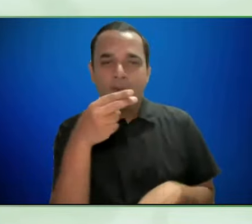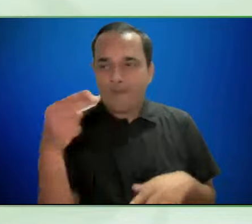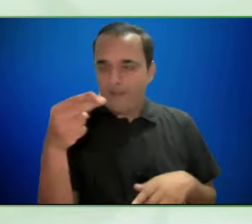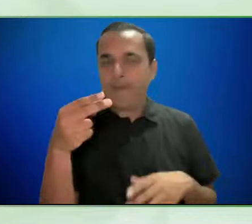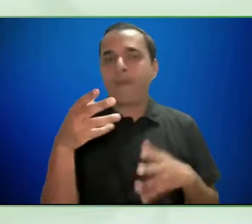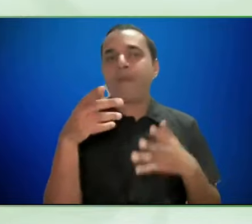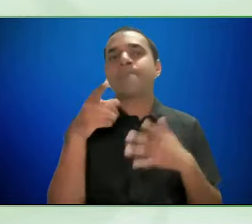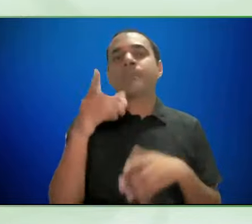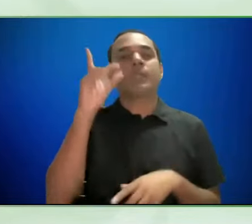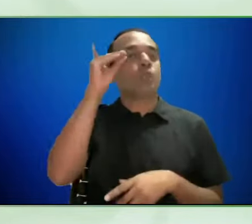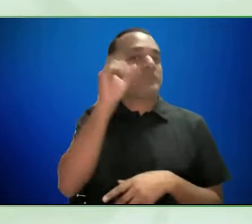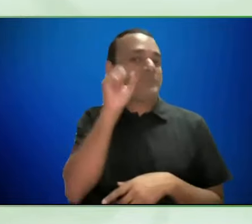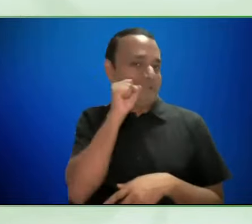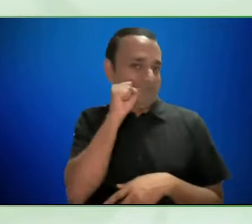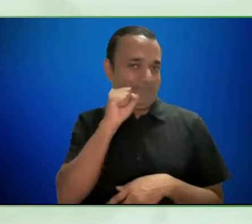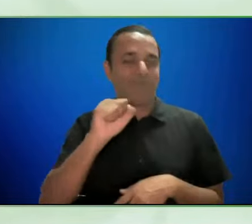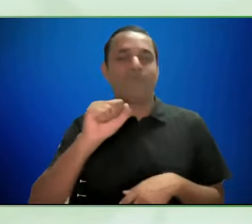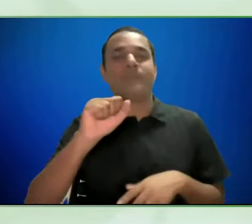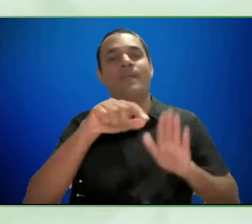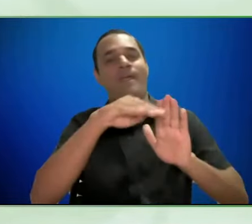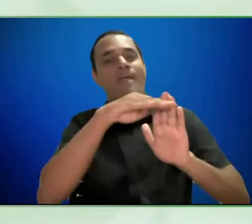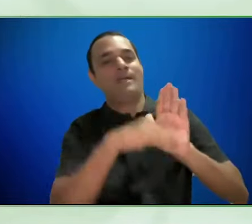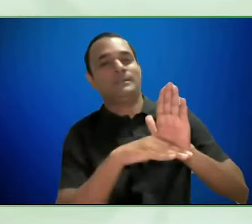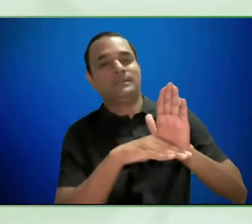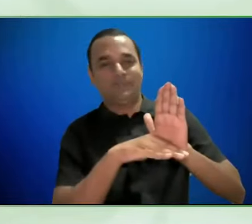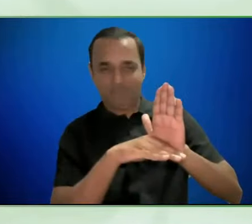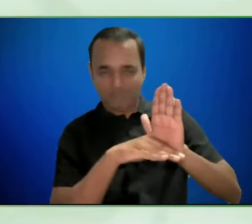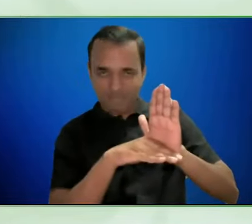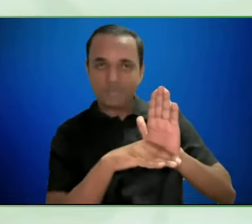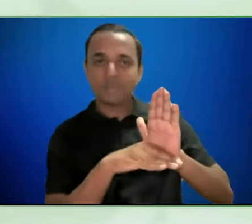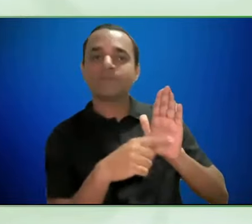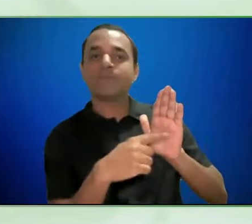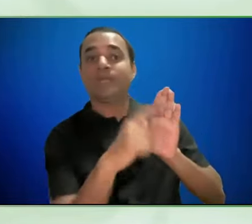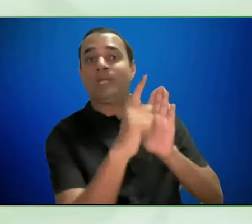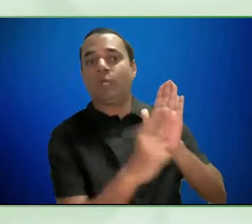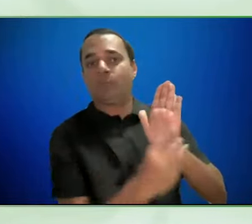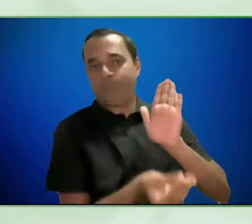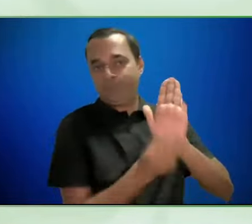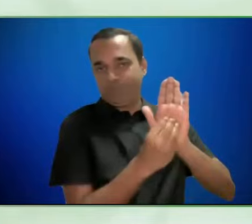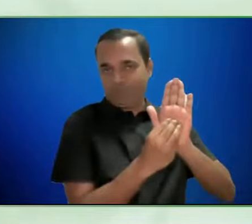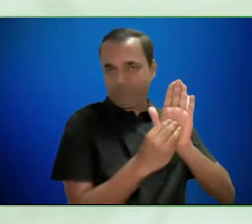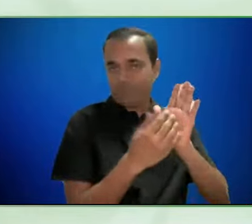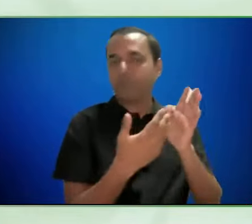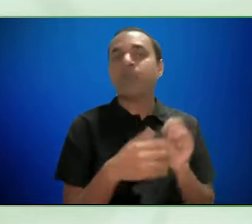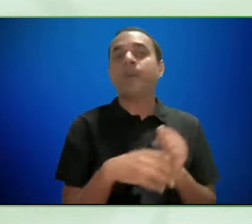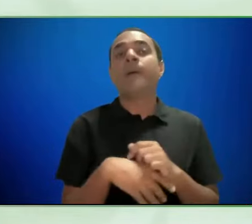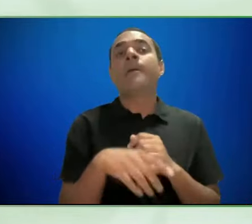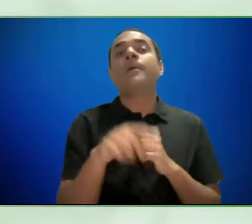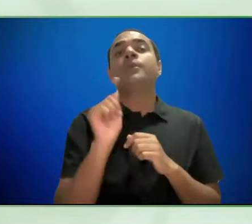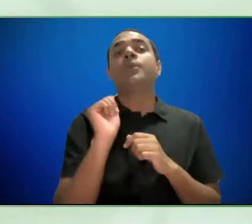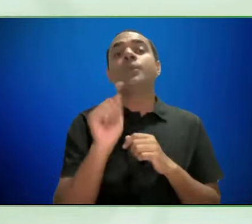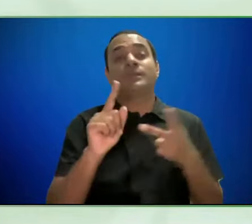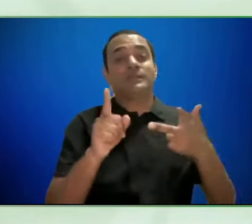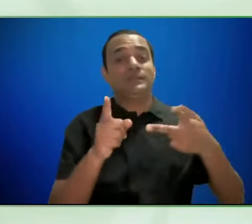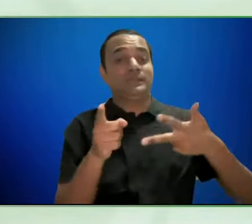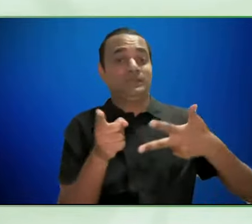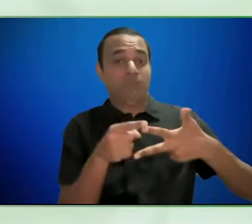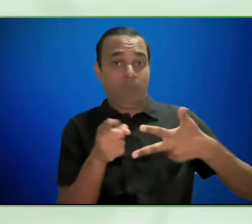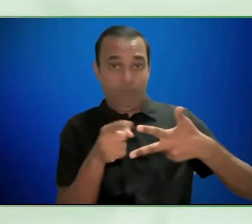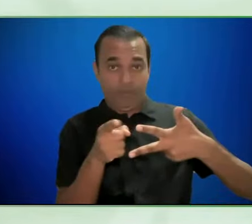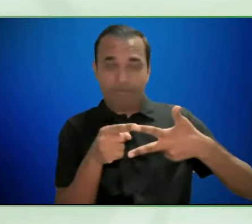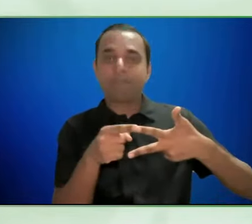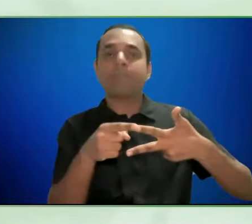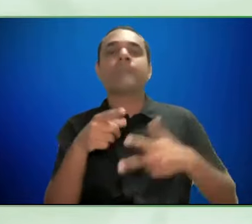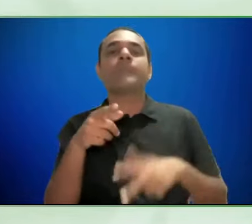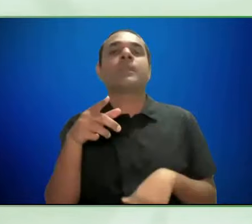A human library. A human library. Yeah. So people will engage in conversation at the big event, which is the